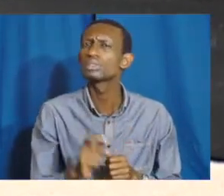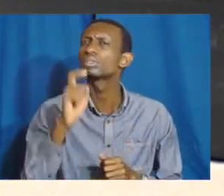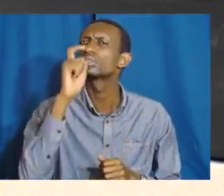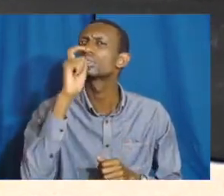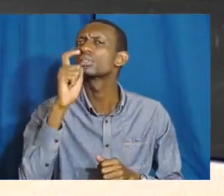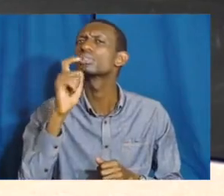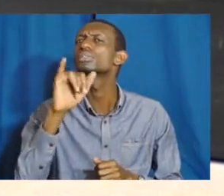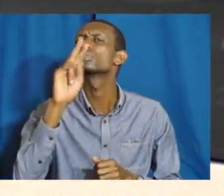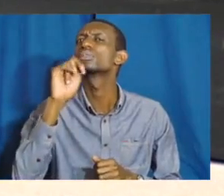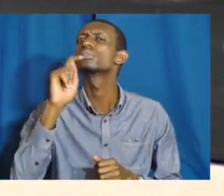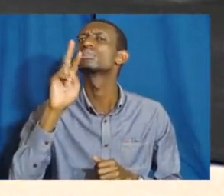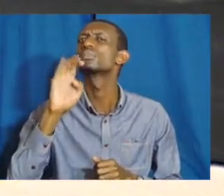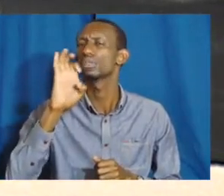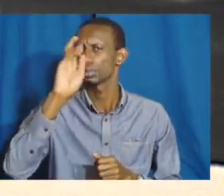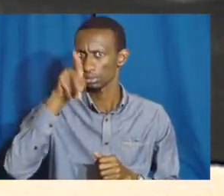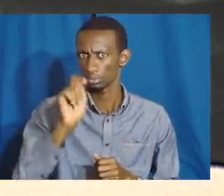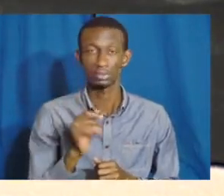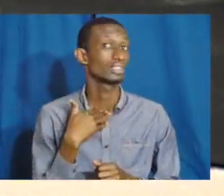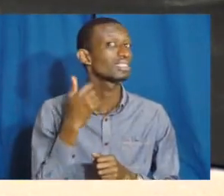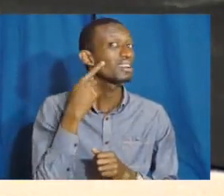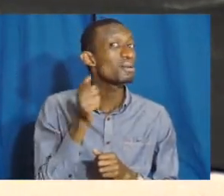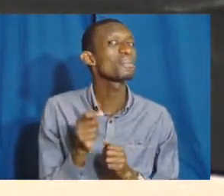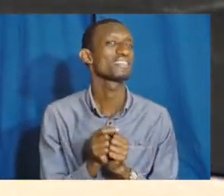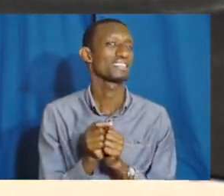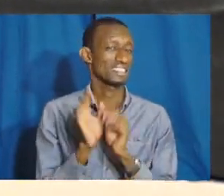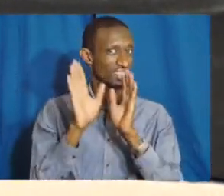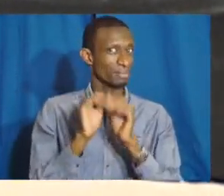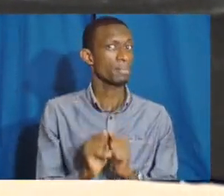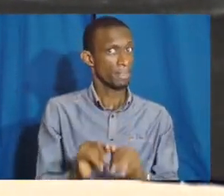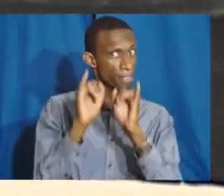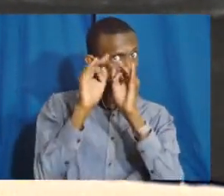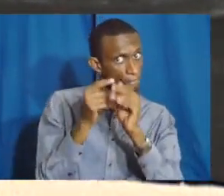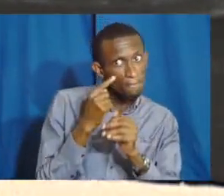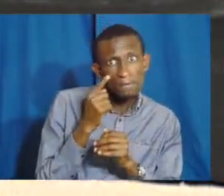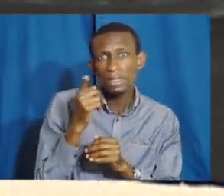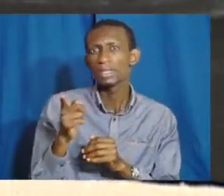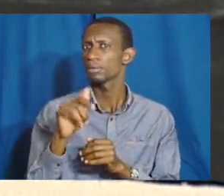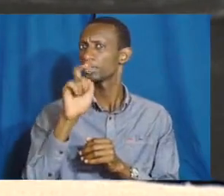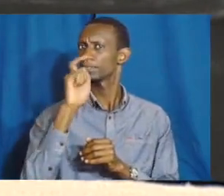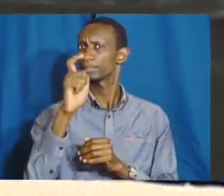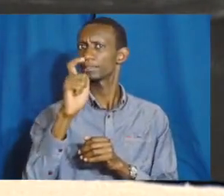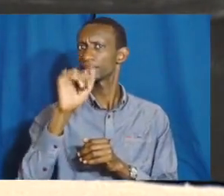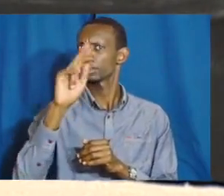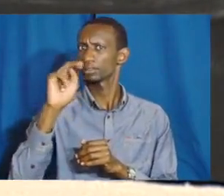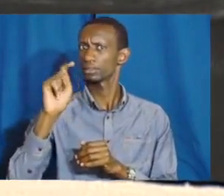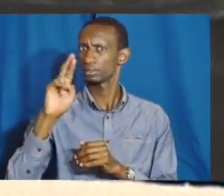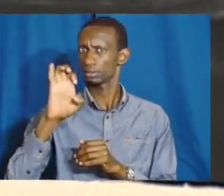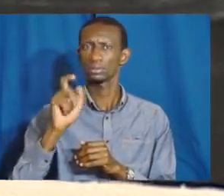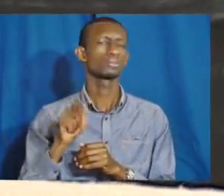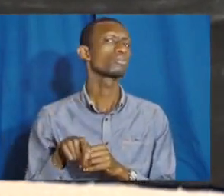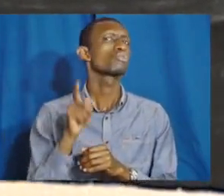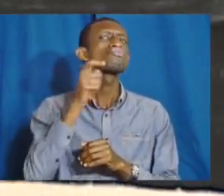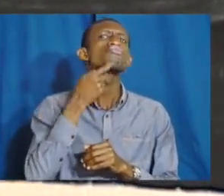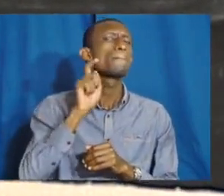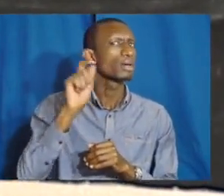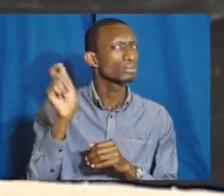x-intercept. I want to give you a hint. When you are looking for x-intercept, you have to put 0 in the place